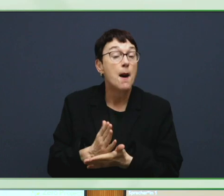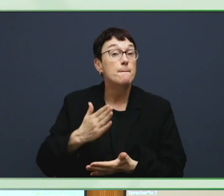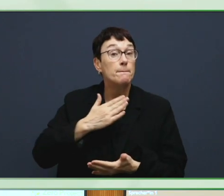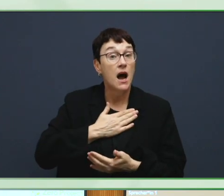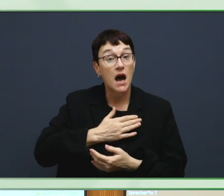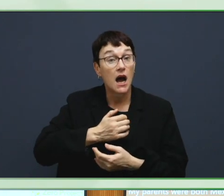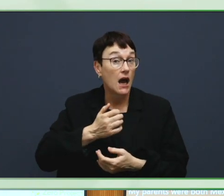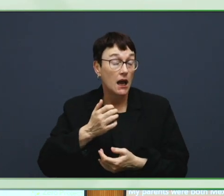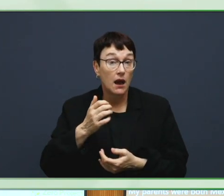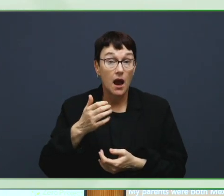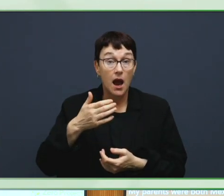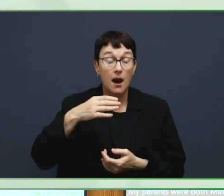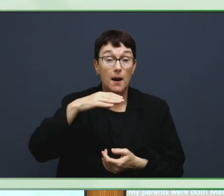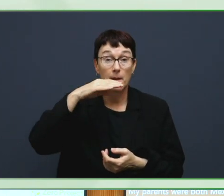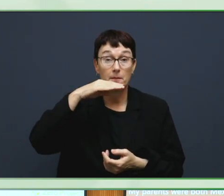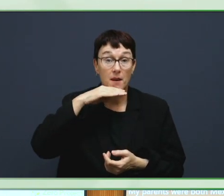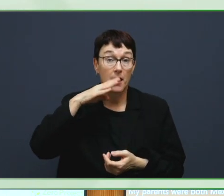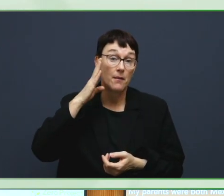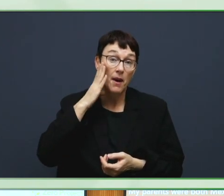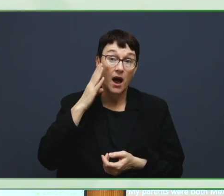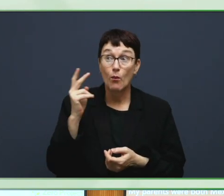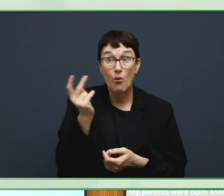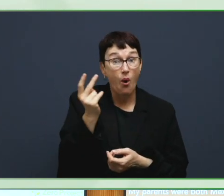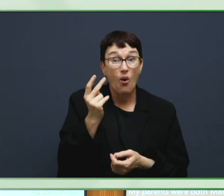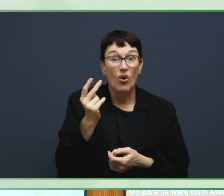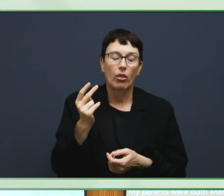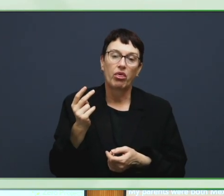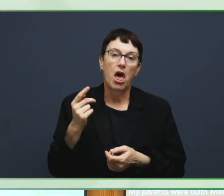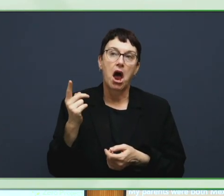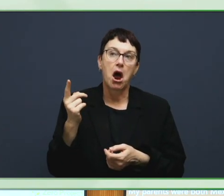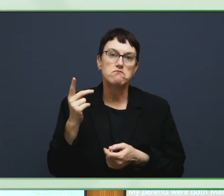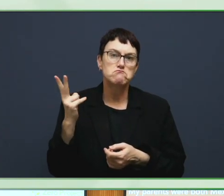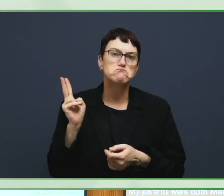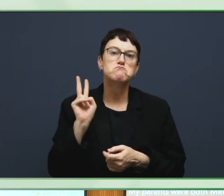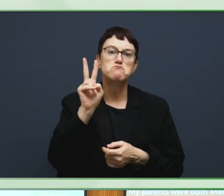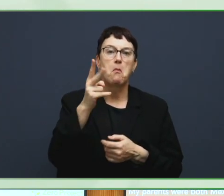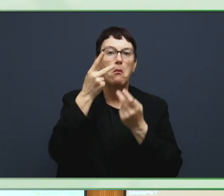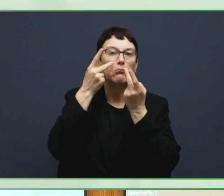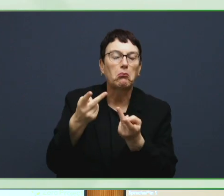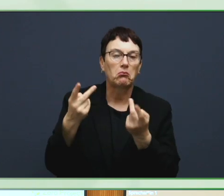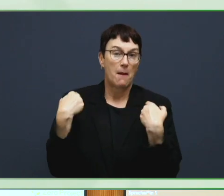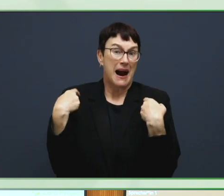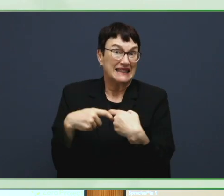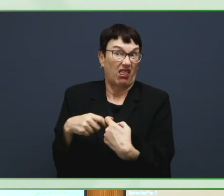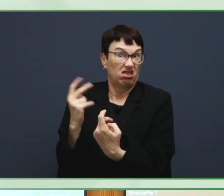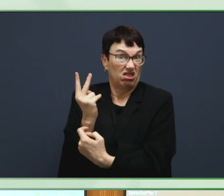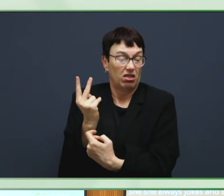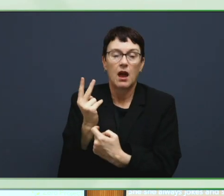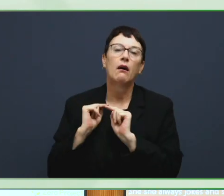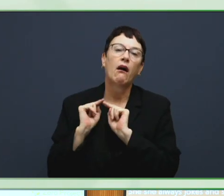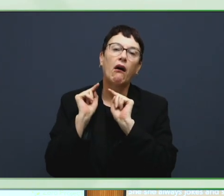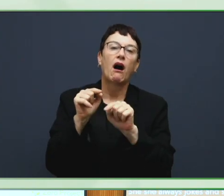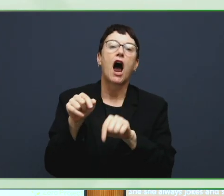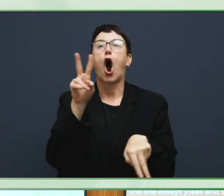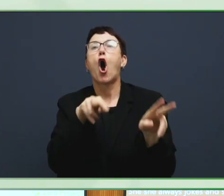6 months and a half into my mom's pregnancy. She always jokes and says that I've always been really stubborn. Even before I was